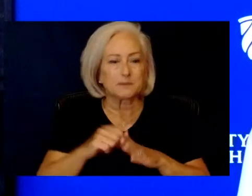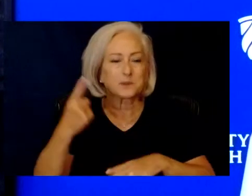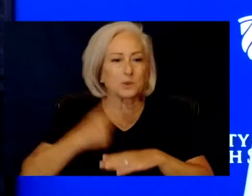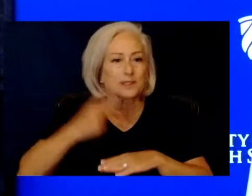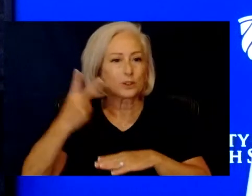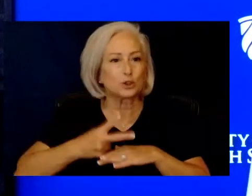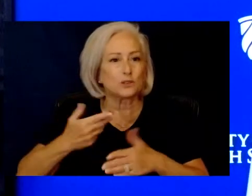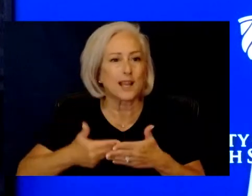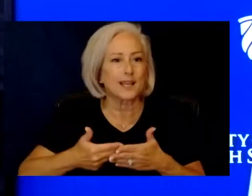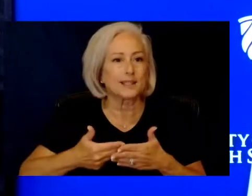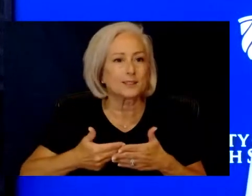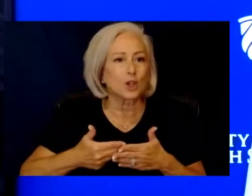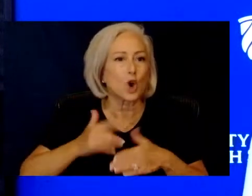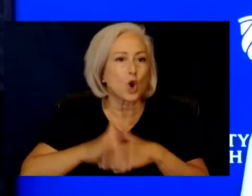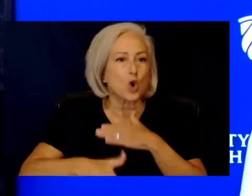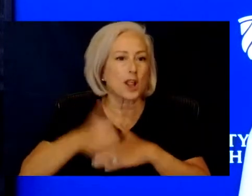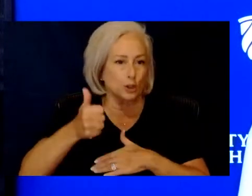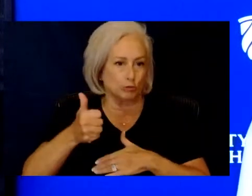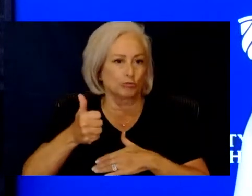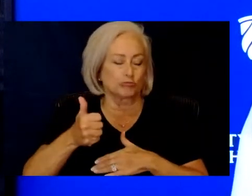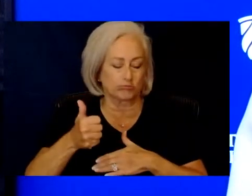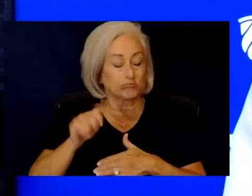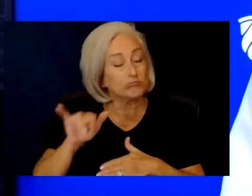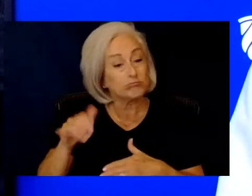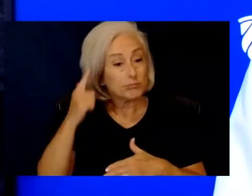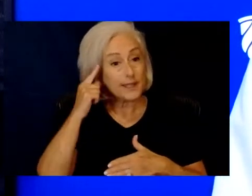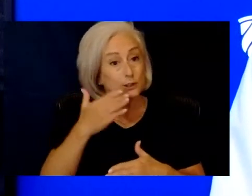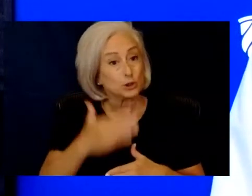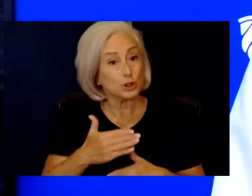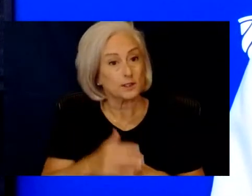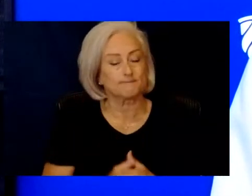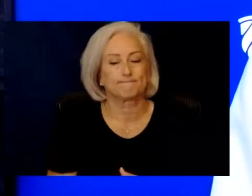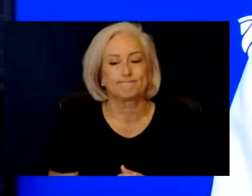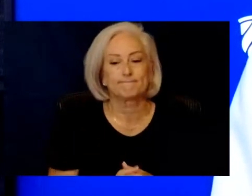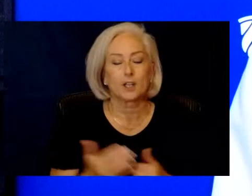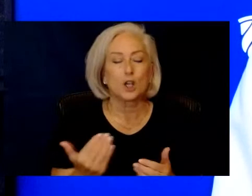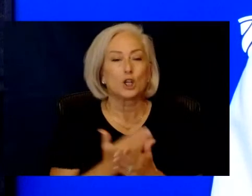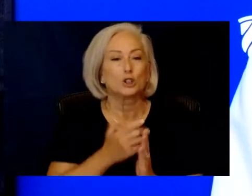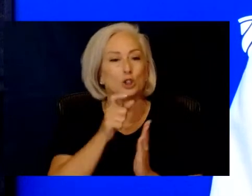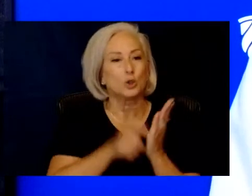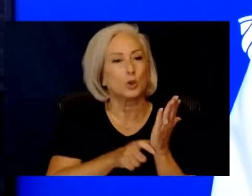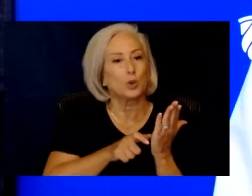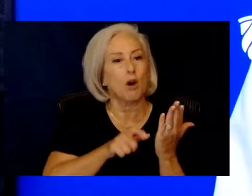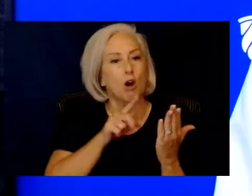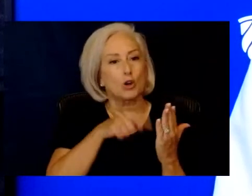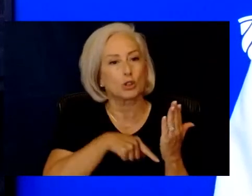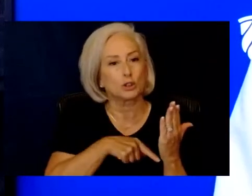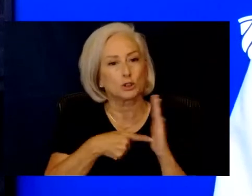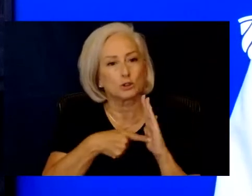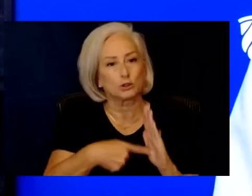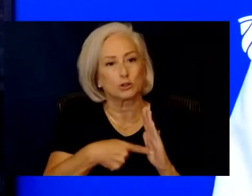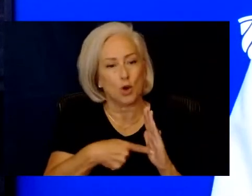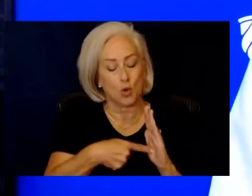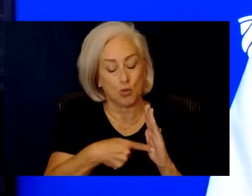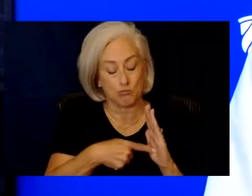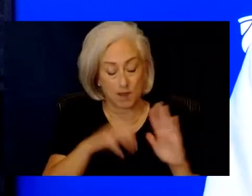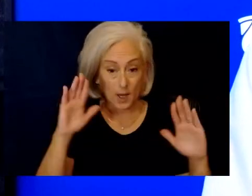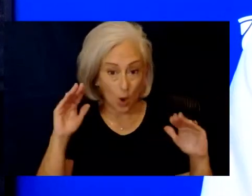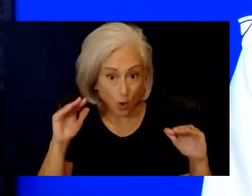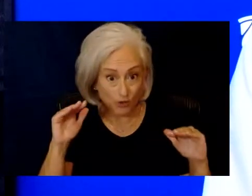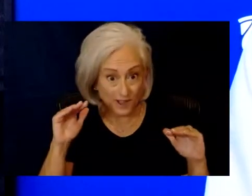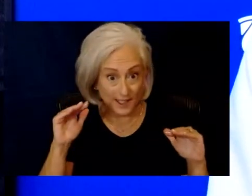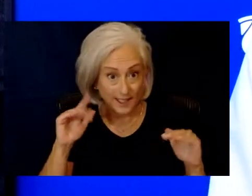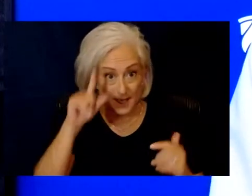thing. Just some new articles out just looking at that as well. Hopefully, and we believe that the severity is